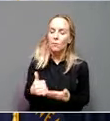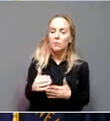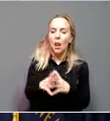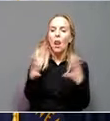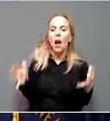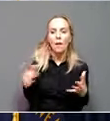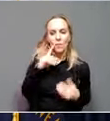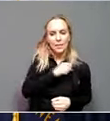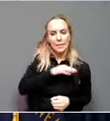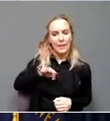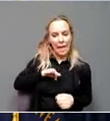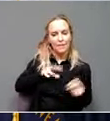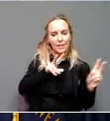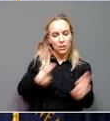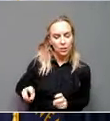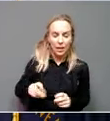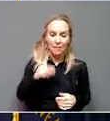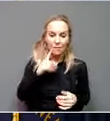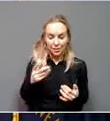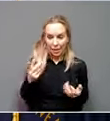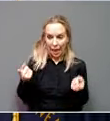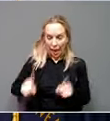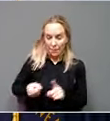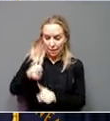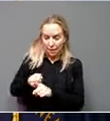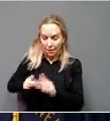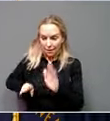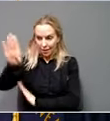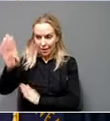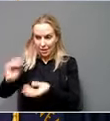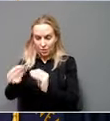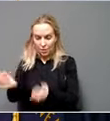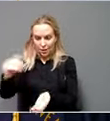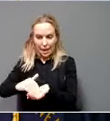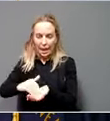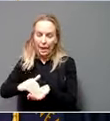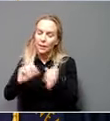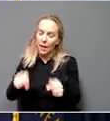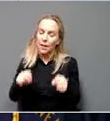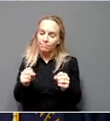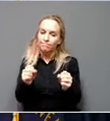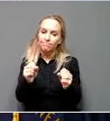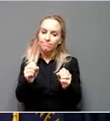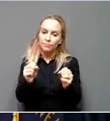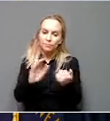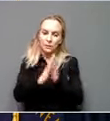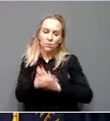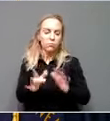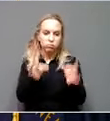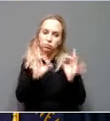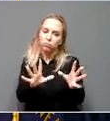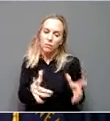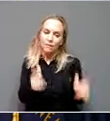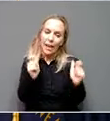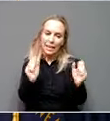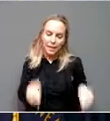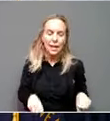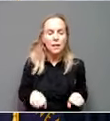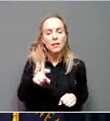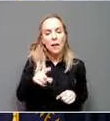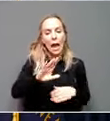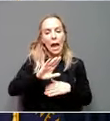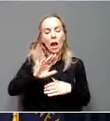get bad pretty quickly, and it doesn't happen all at once. Anita Wise